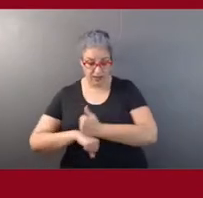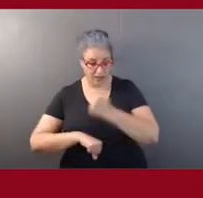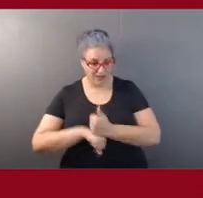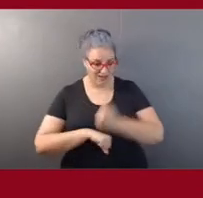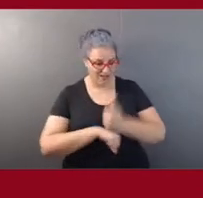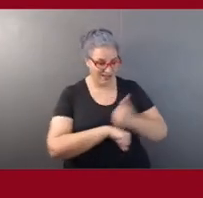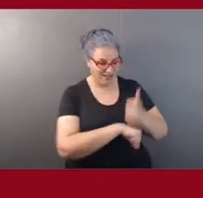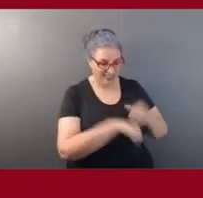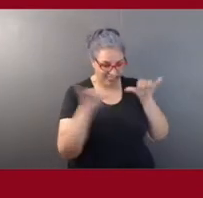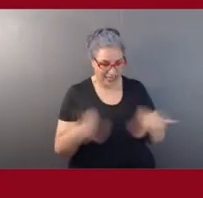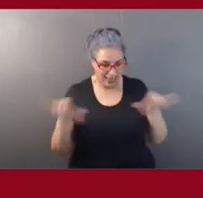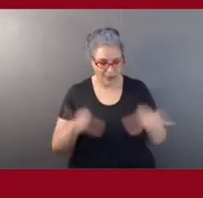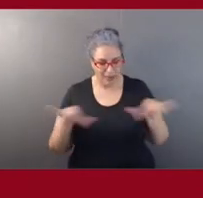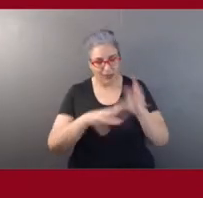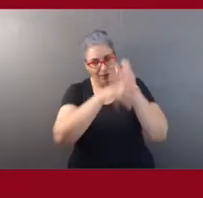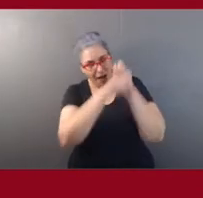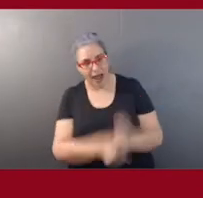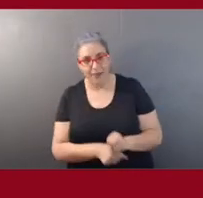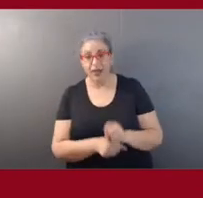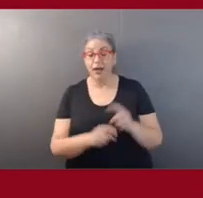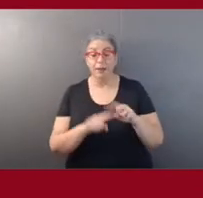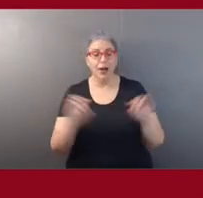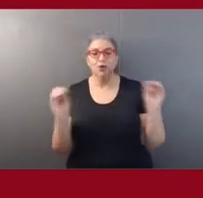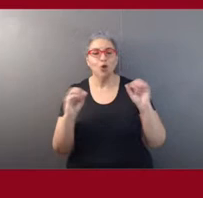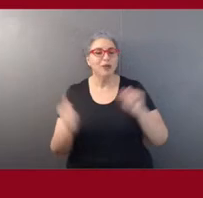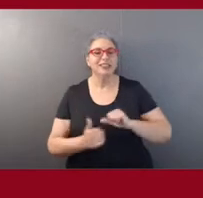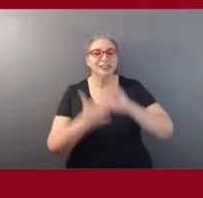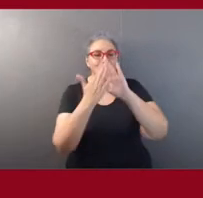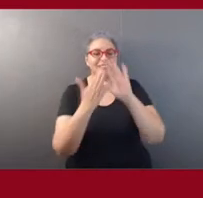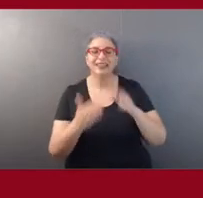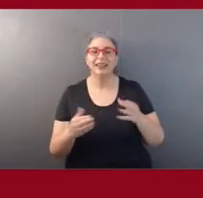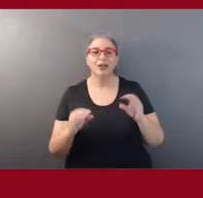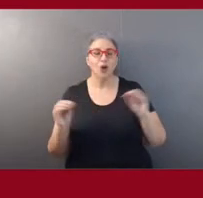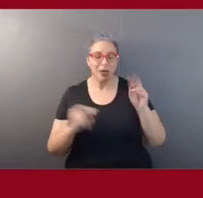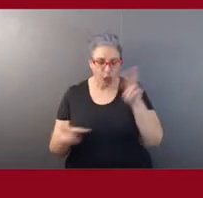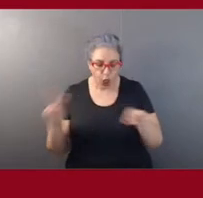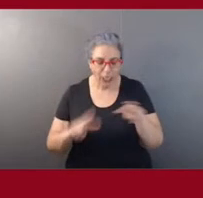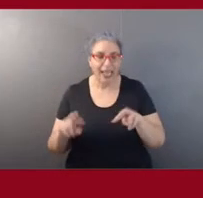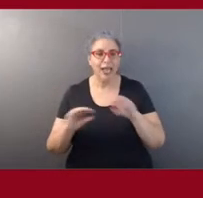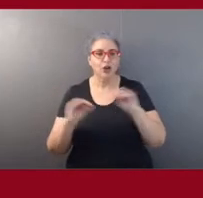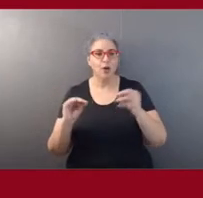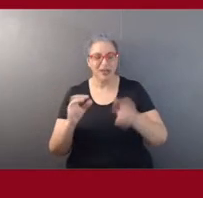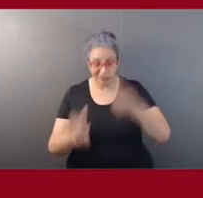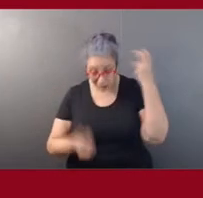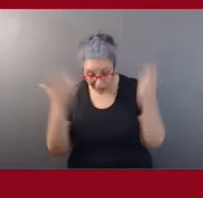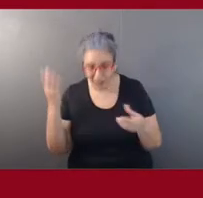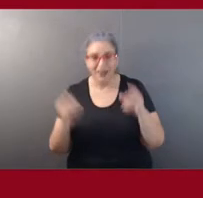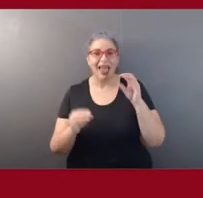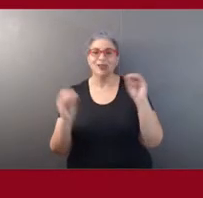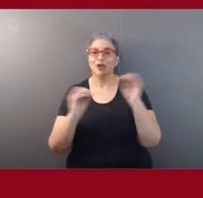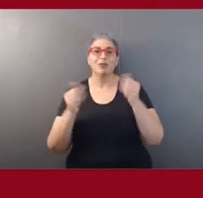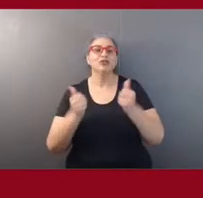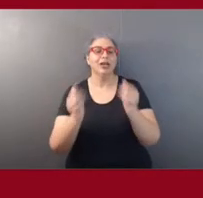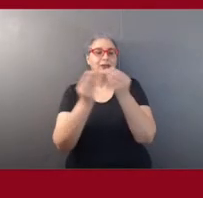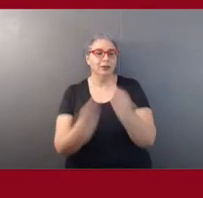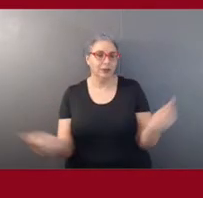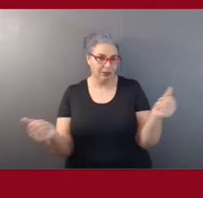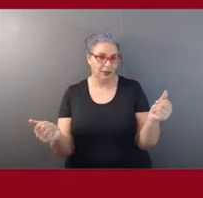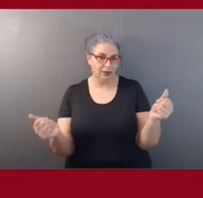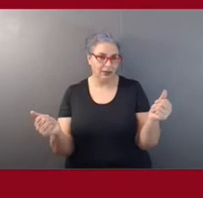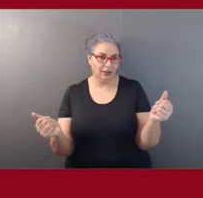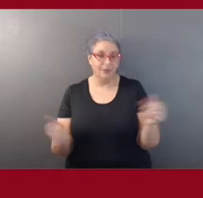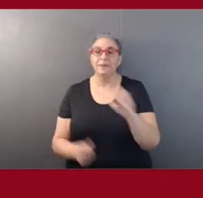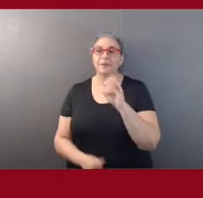just need to be actually addressed and looked at and cared about. And there are so many different lenses through which we can sort of talk